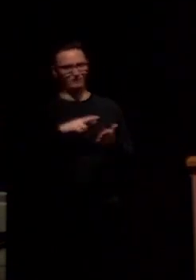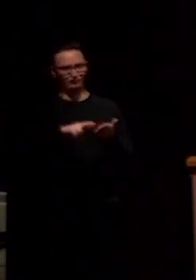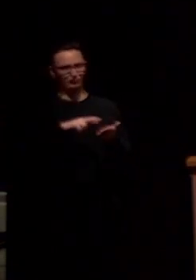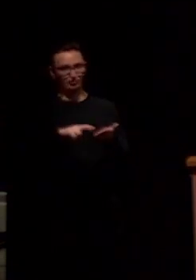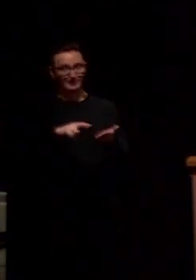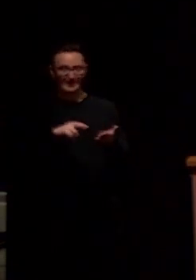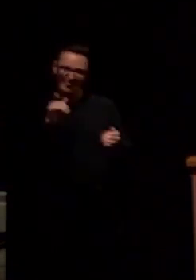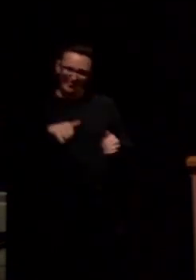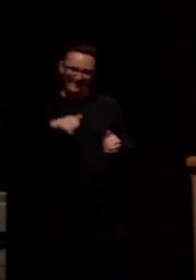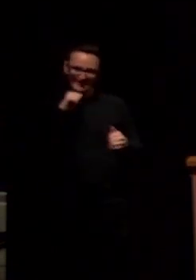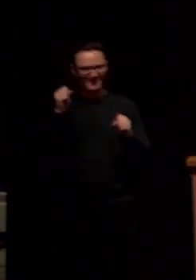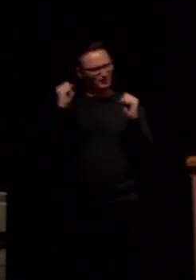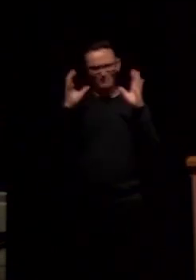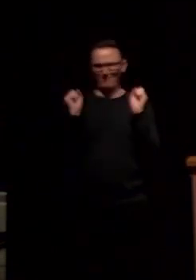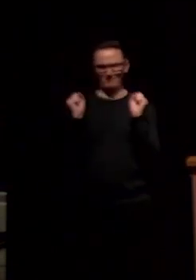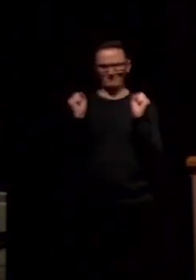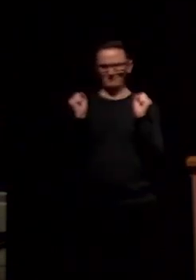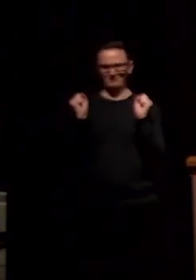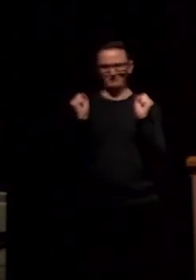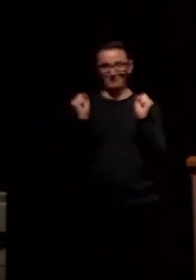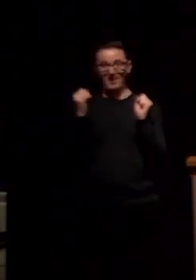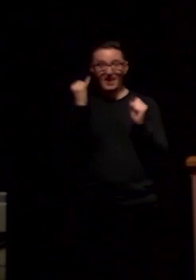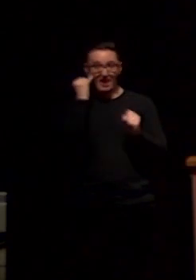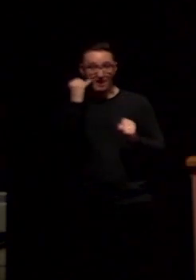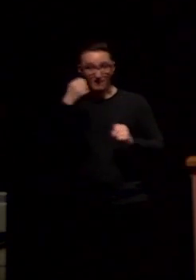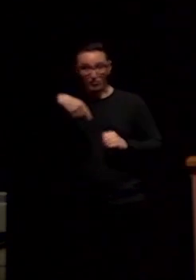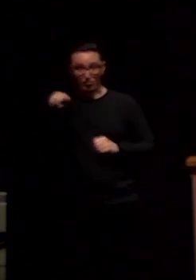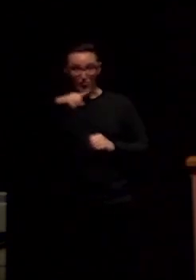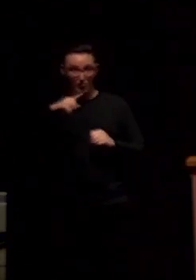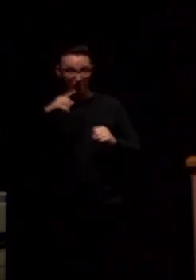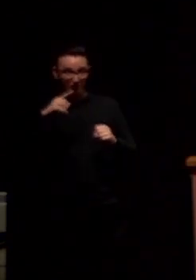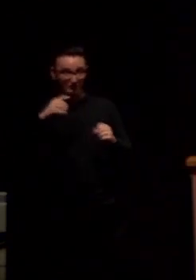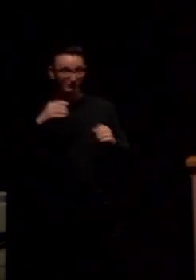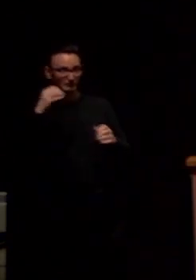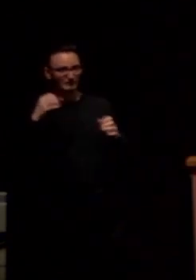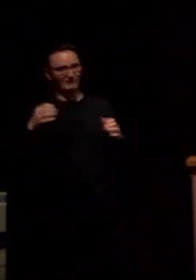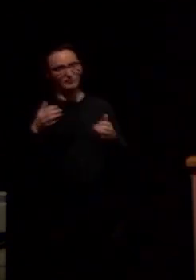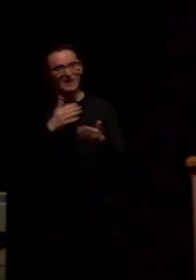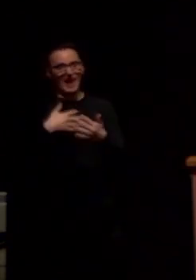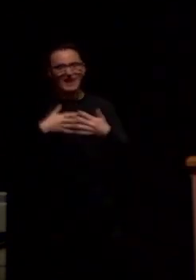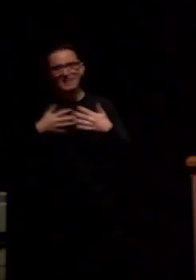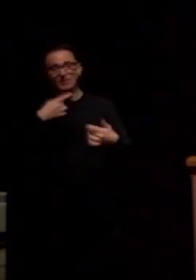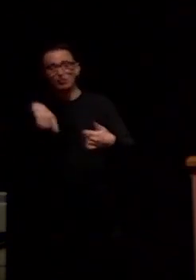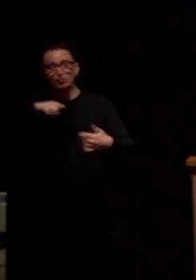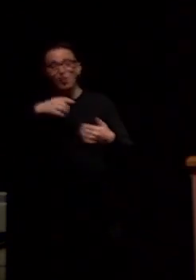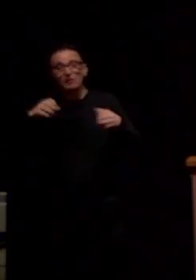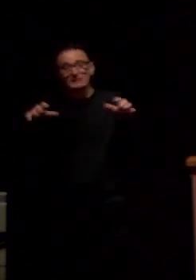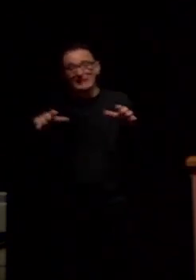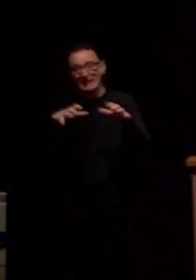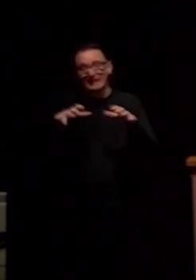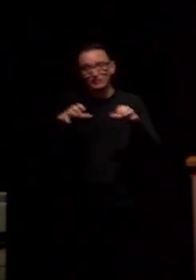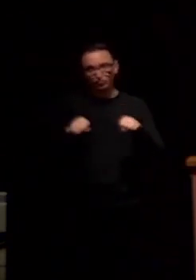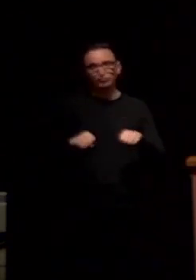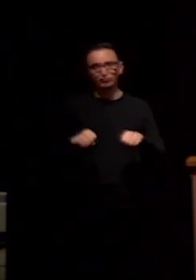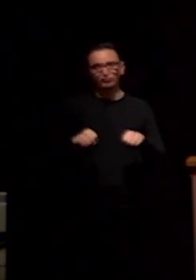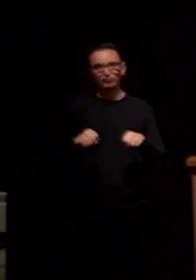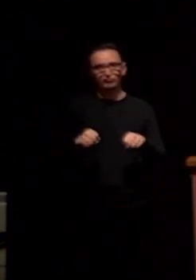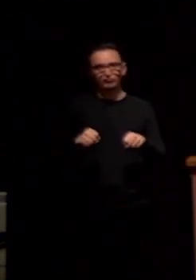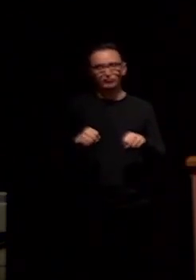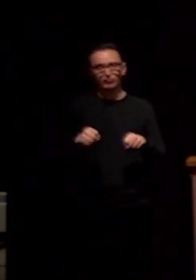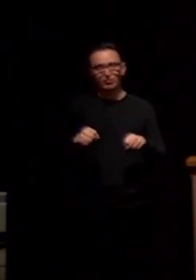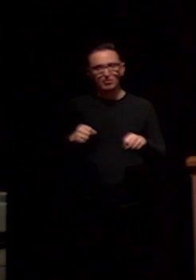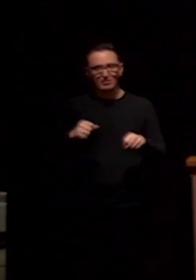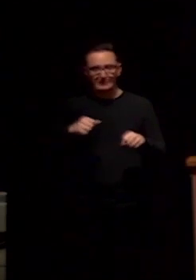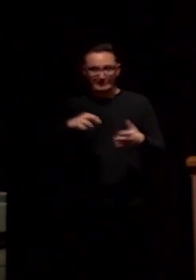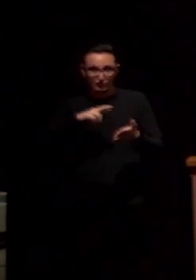surprising. And if there's anything that you all can do, if you're interested in research, is there is a dearth of research. There's